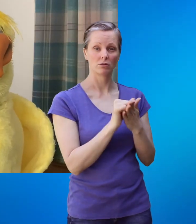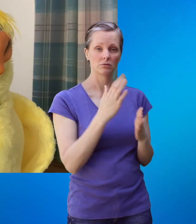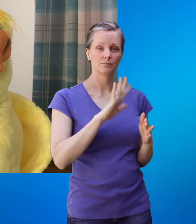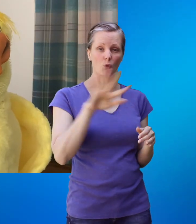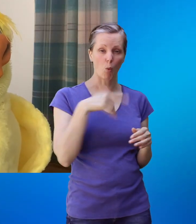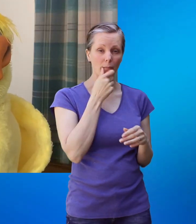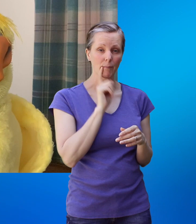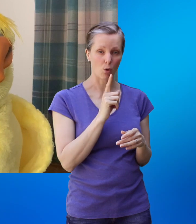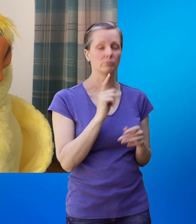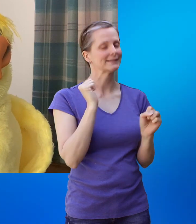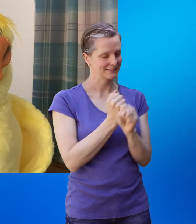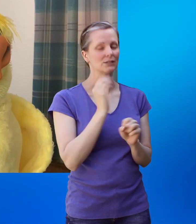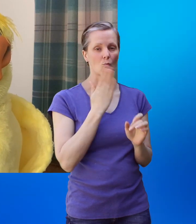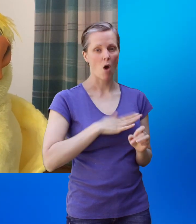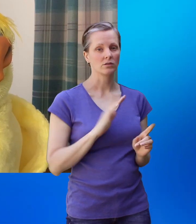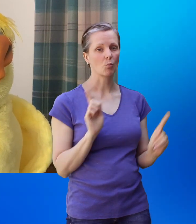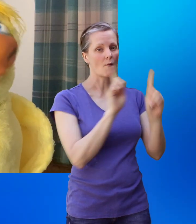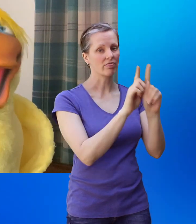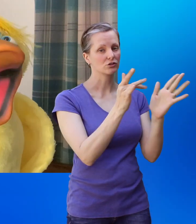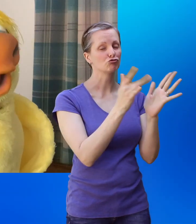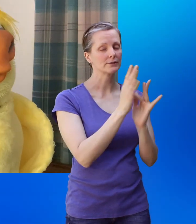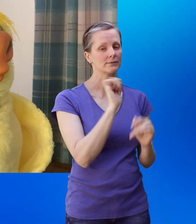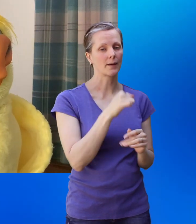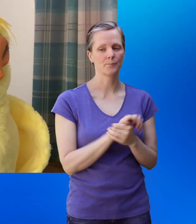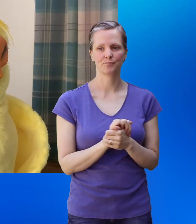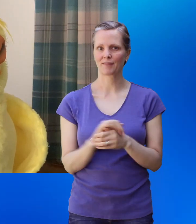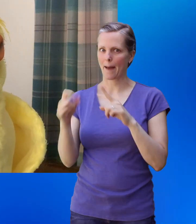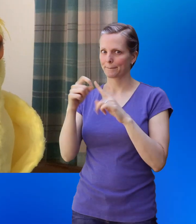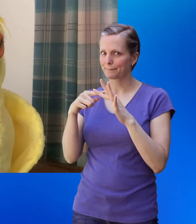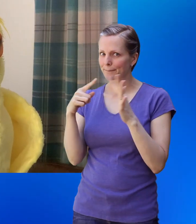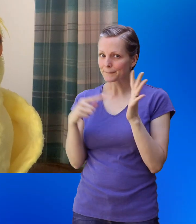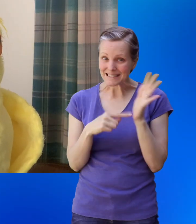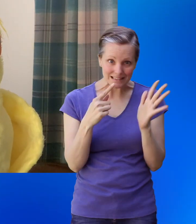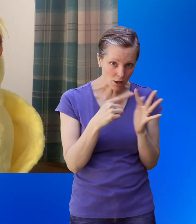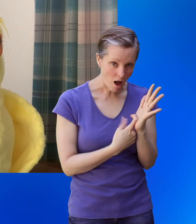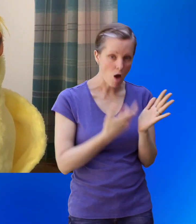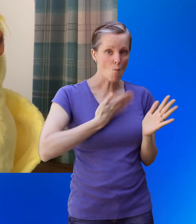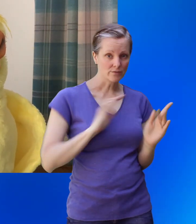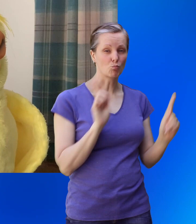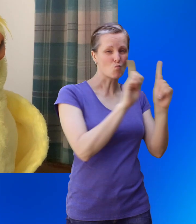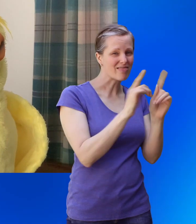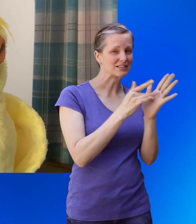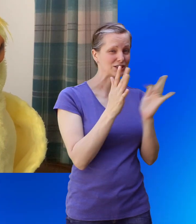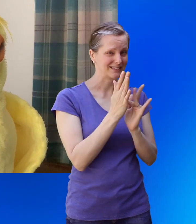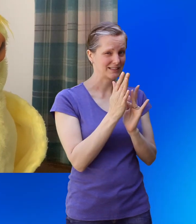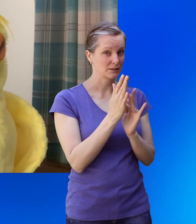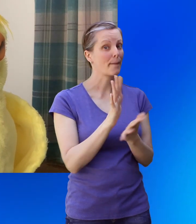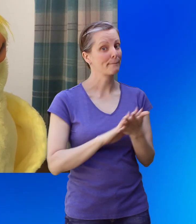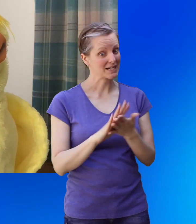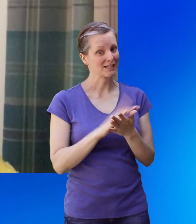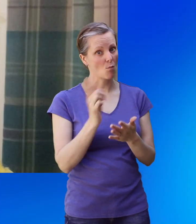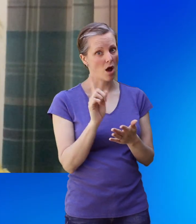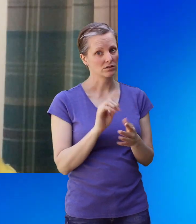right. All those people did want to be with Jesus. But Peter wanted to be with Jesus even though it meant walking